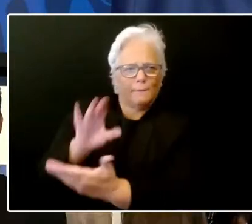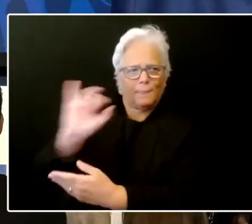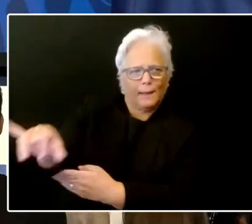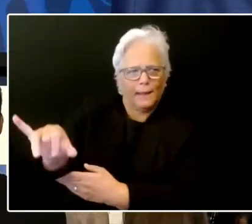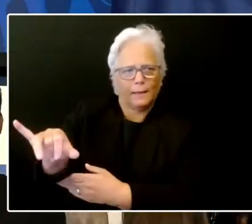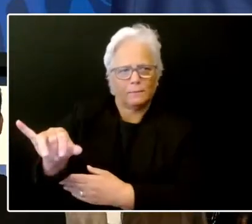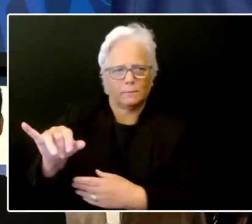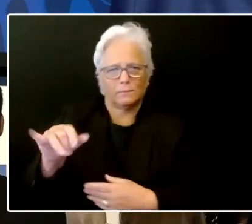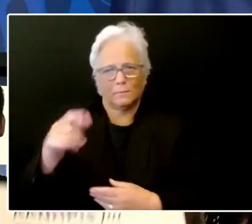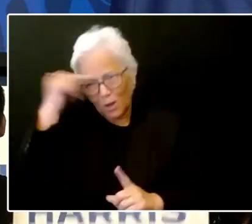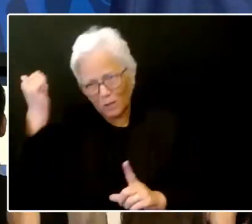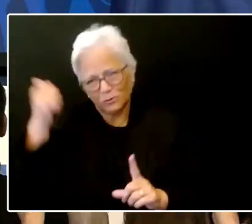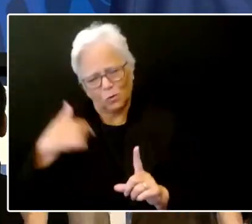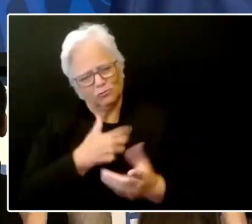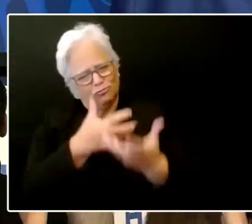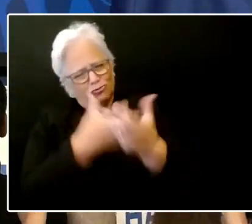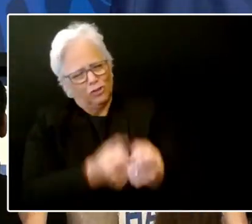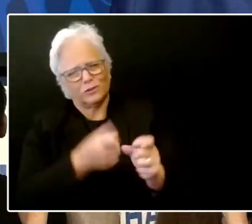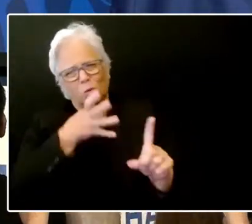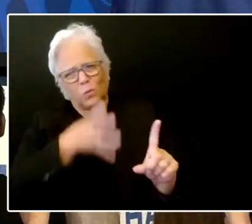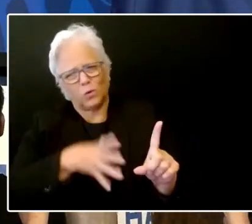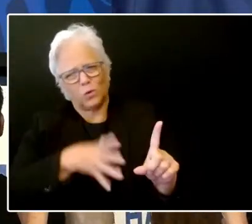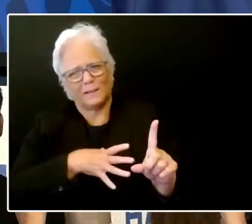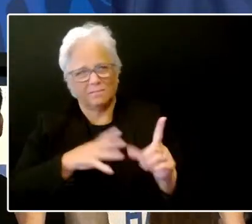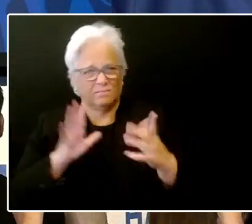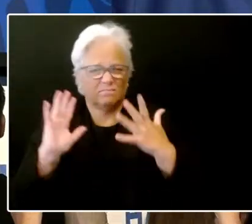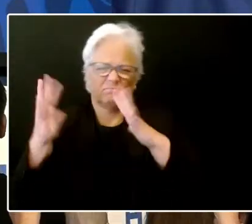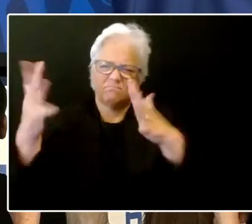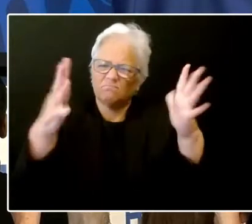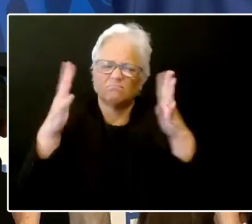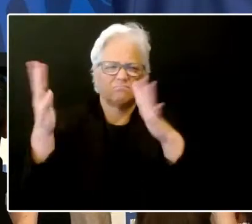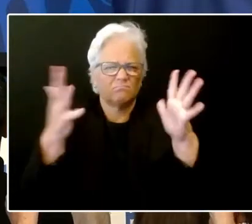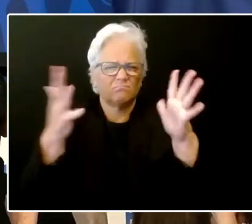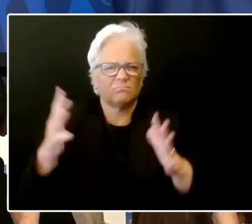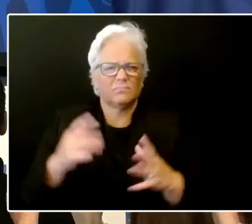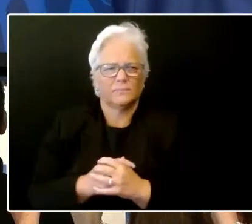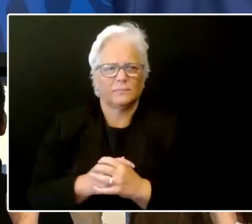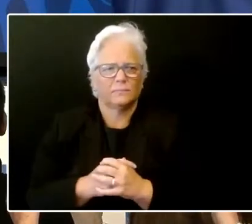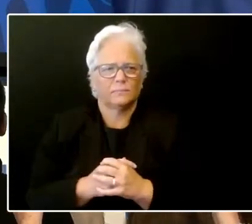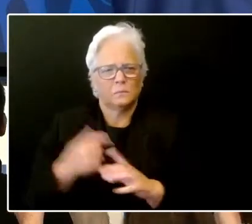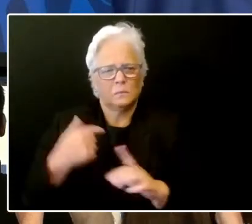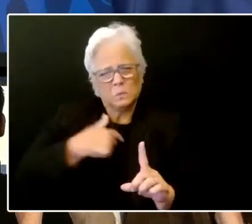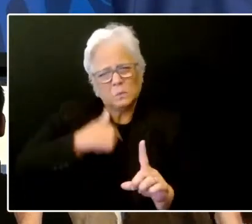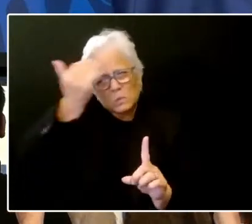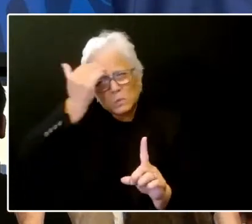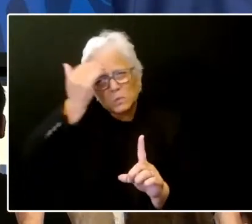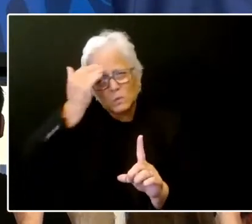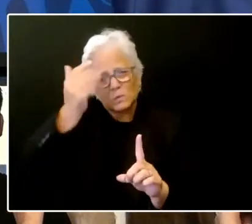Women know what's in their own best interest and don't need their government telling them what to do with their body.